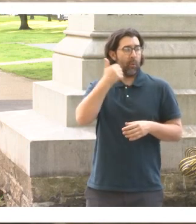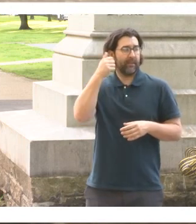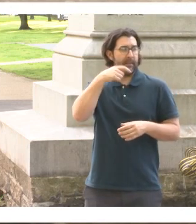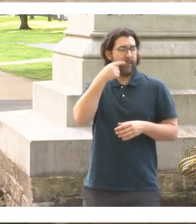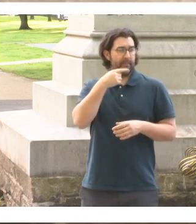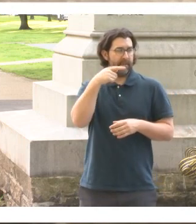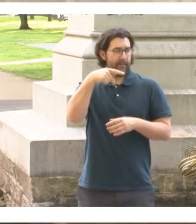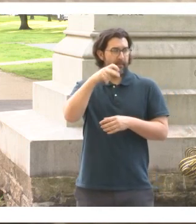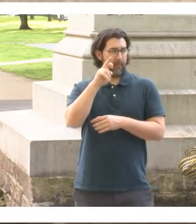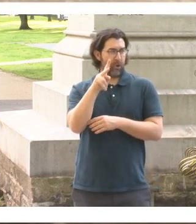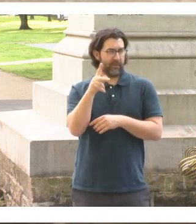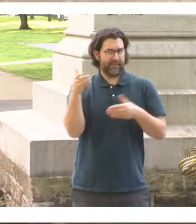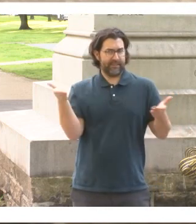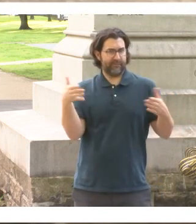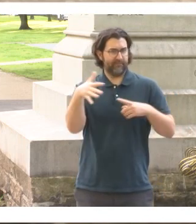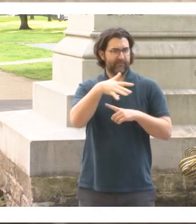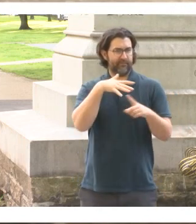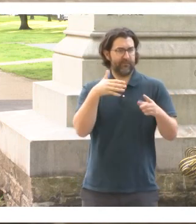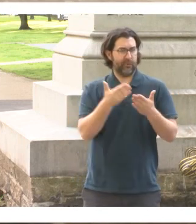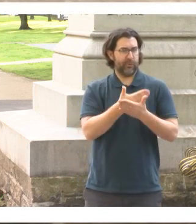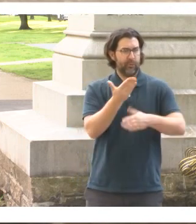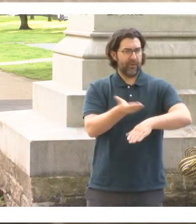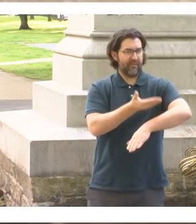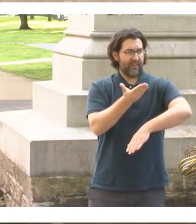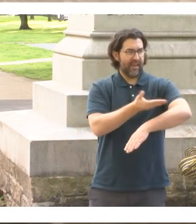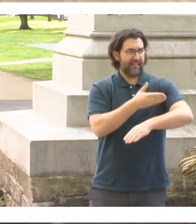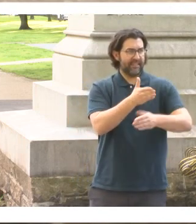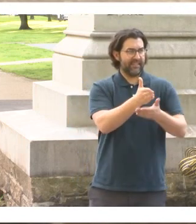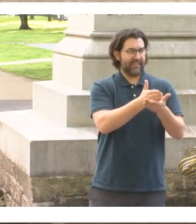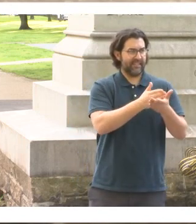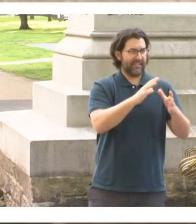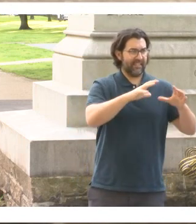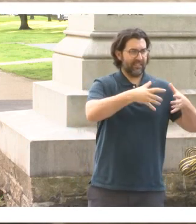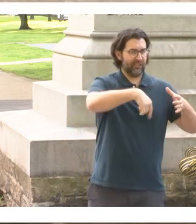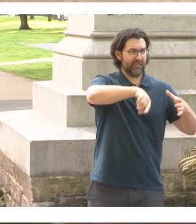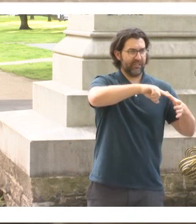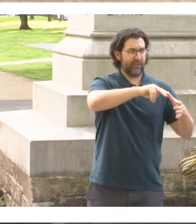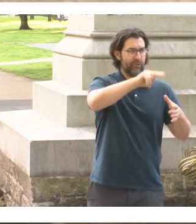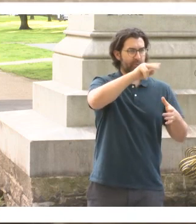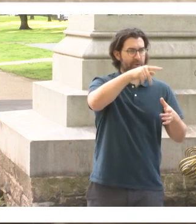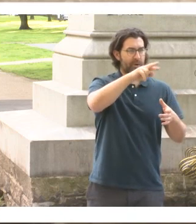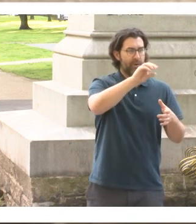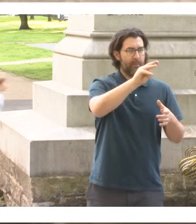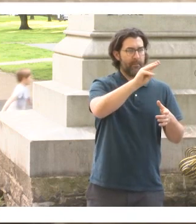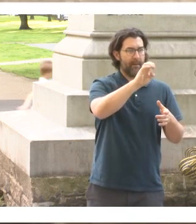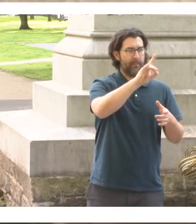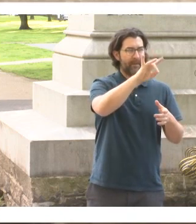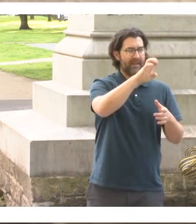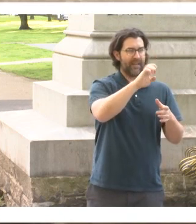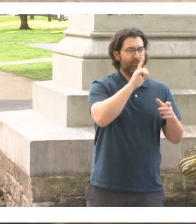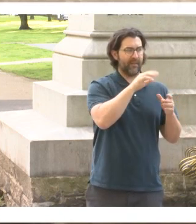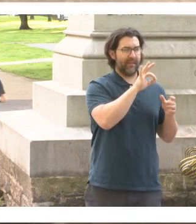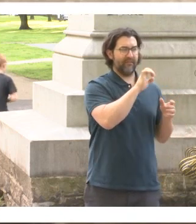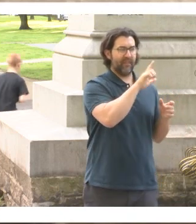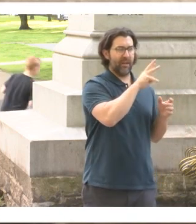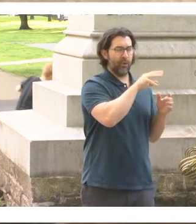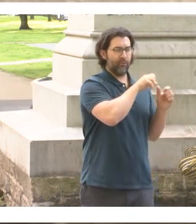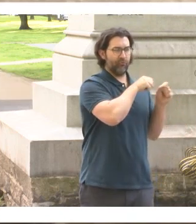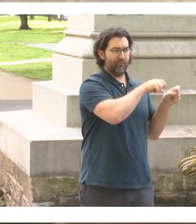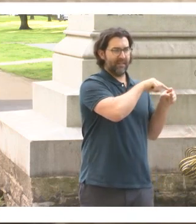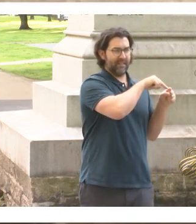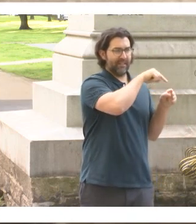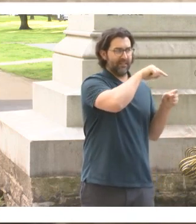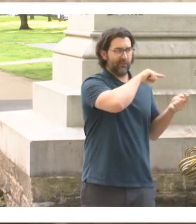public park. The newly revitalized section of the North Promenade spans from Federal Street